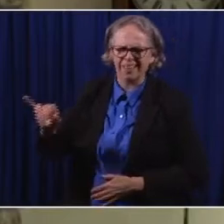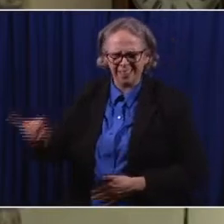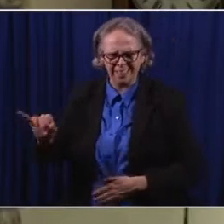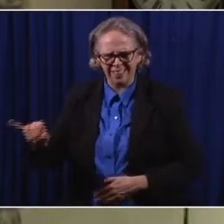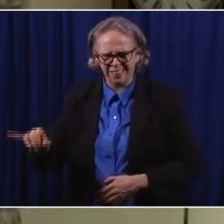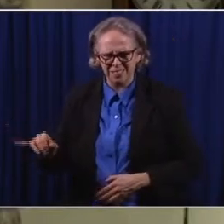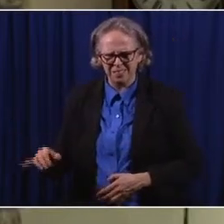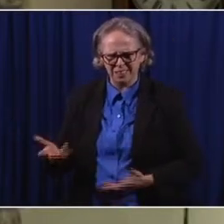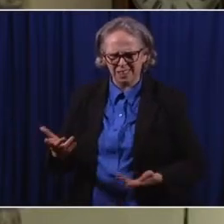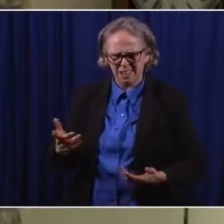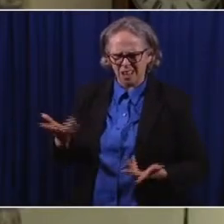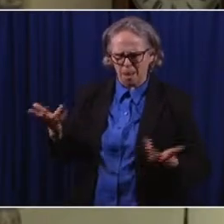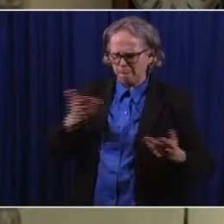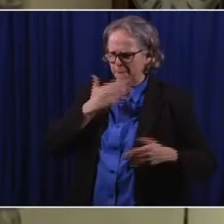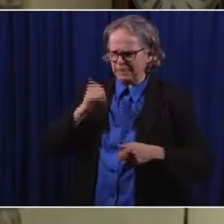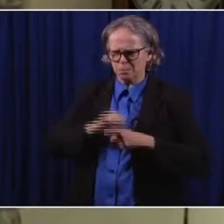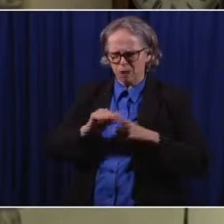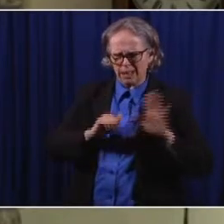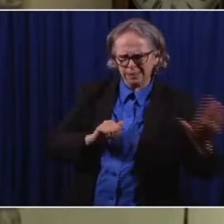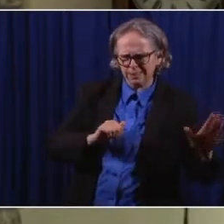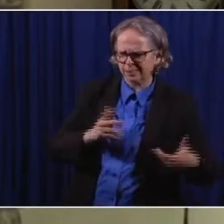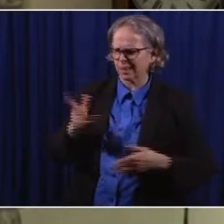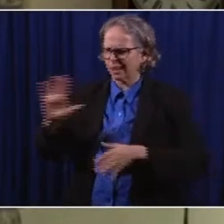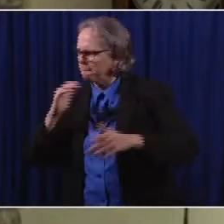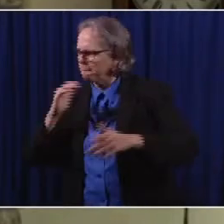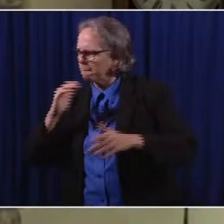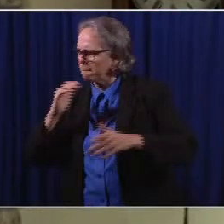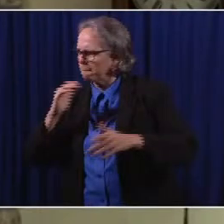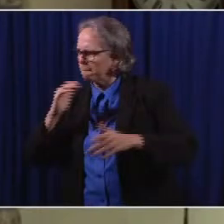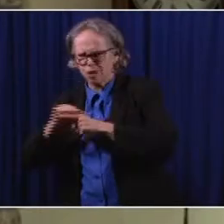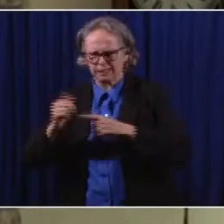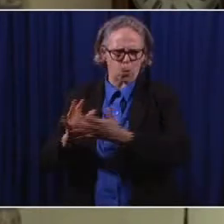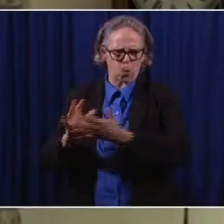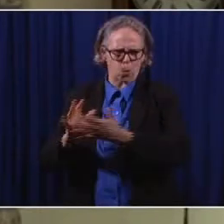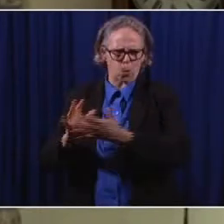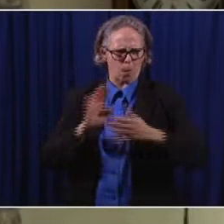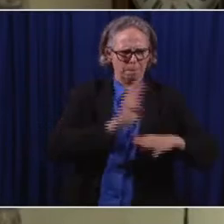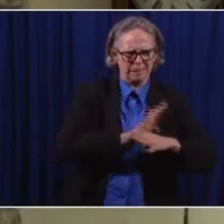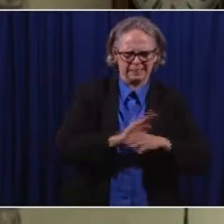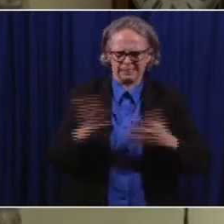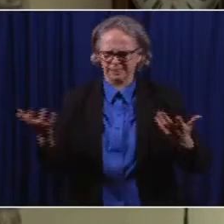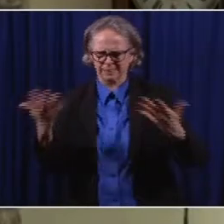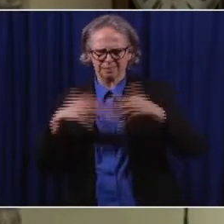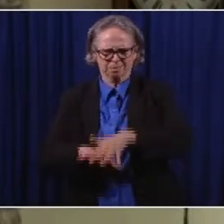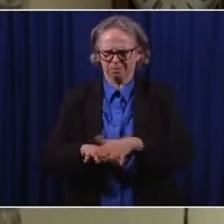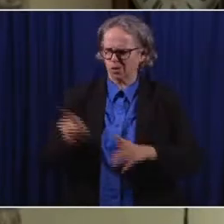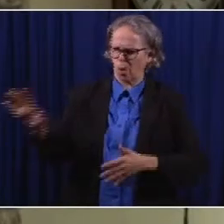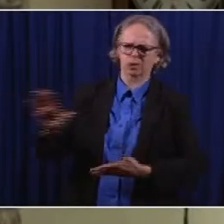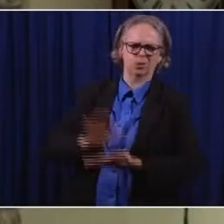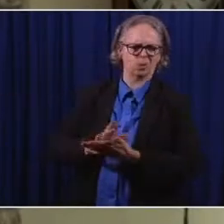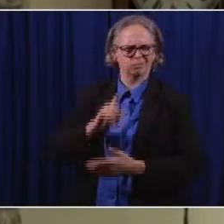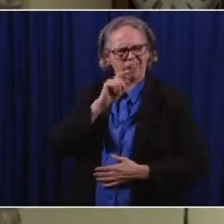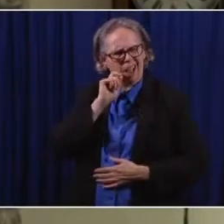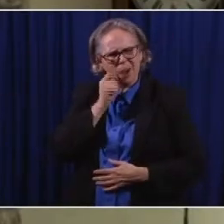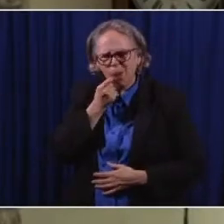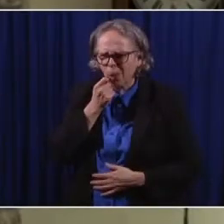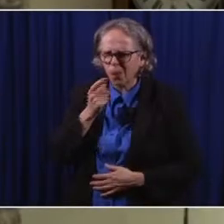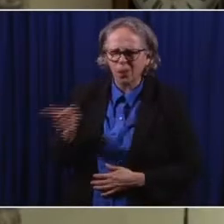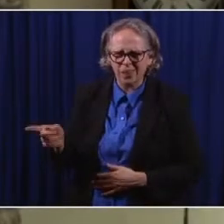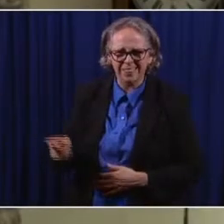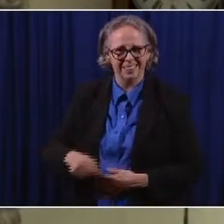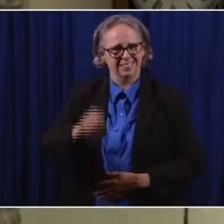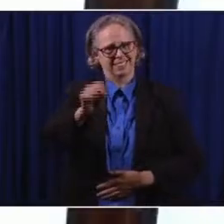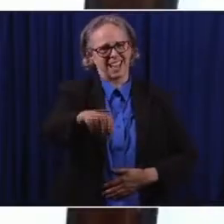from industry plus best practices from schools. So that's been an interesting challenge, I'm sure. Absolutely. Yeah, if you would walk